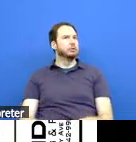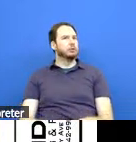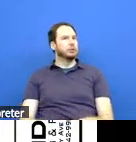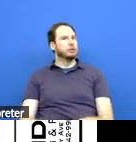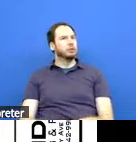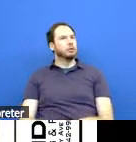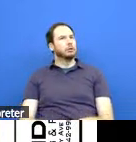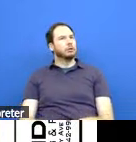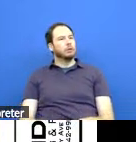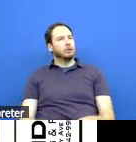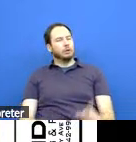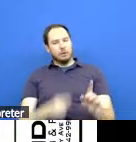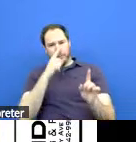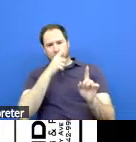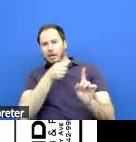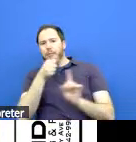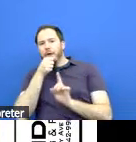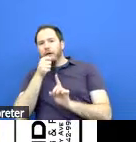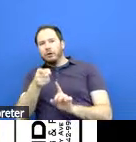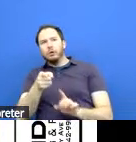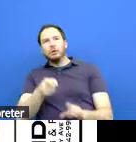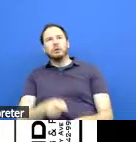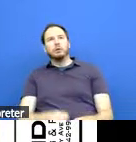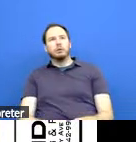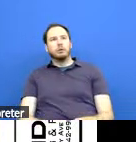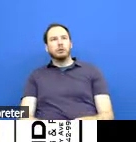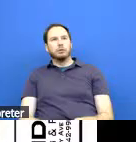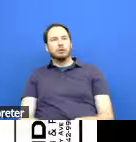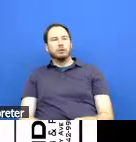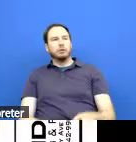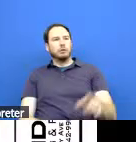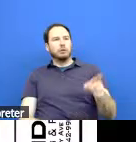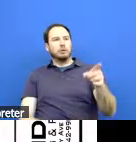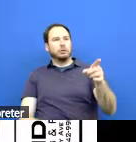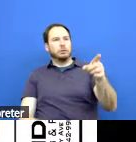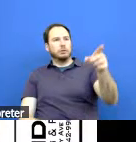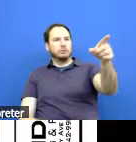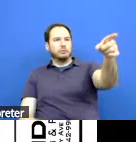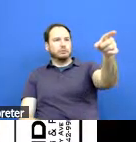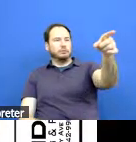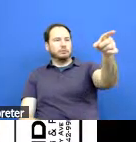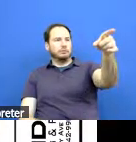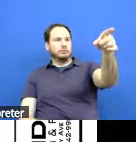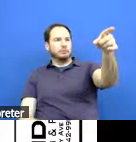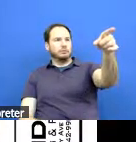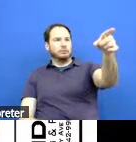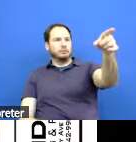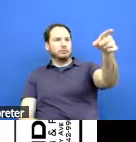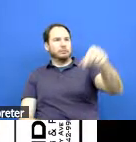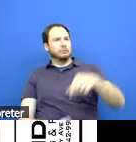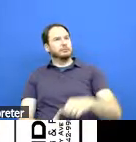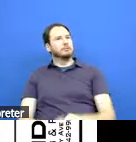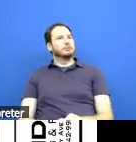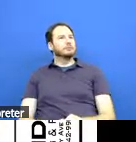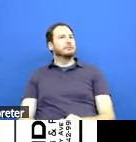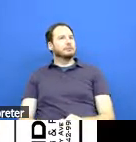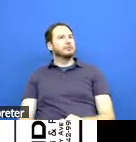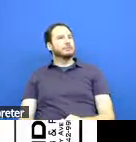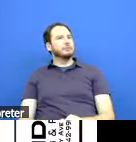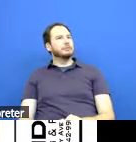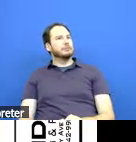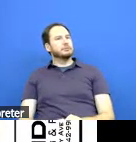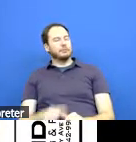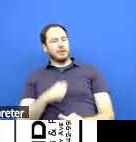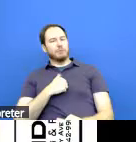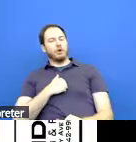road from Stone. Can you stay in front of the microphone? So the minutes, stay in front of the, So no, we can hear you. there you go. Yeah, Thank you.